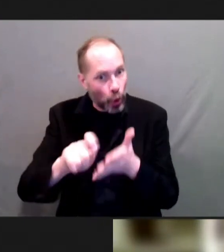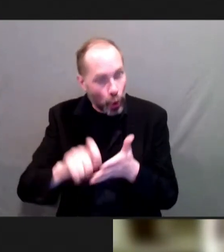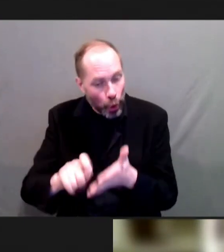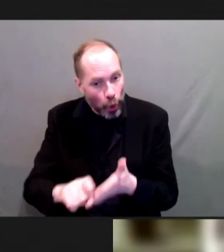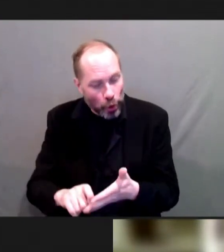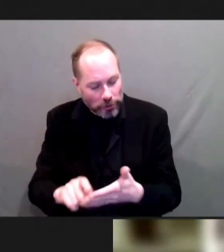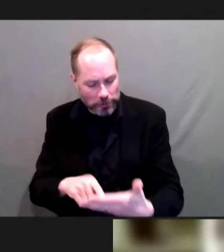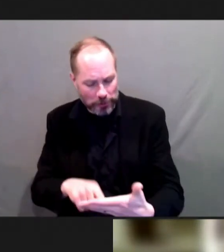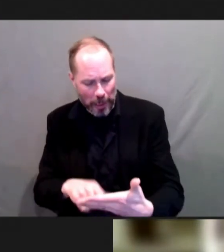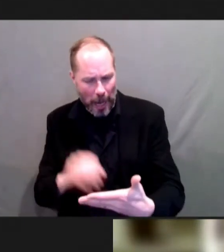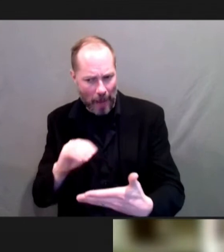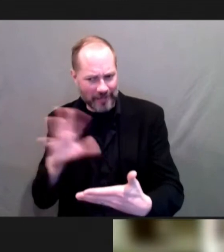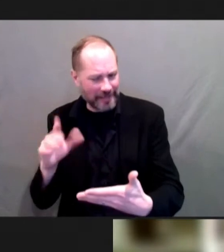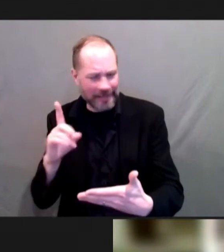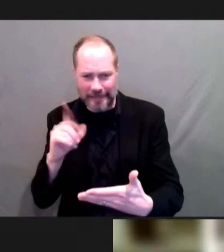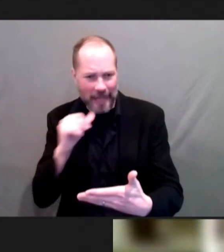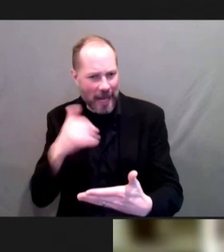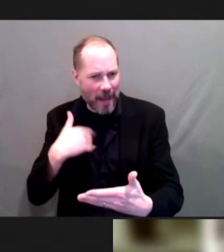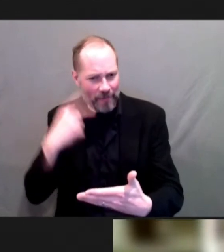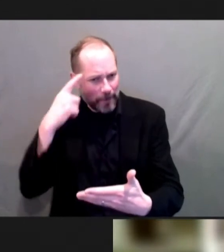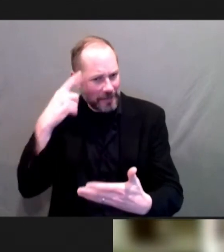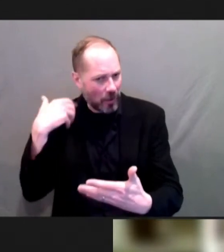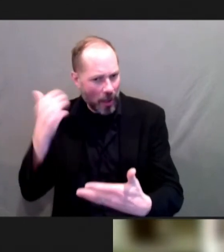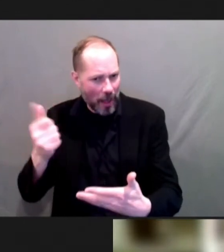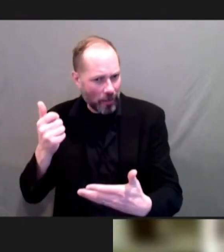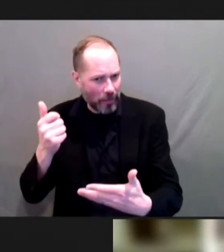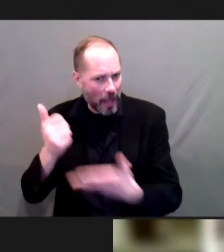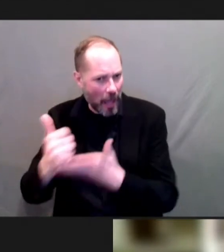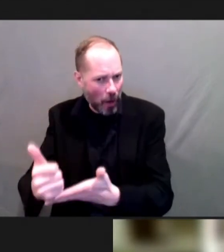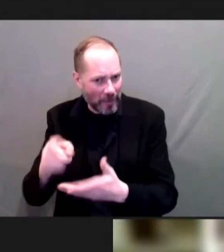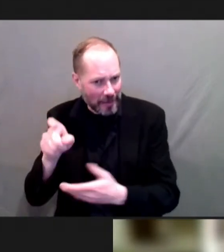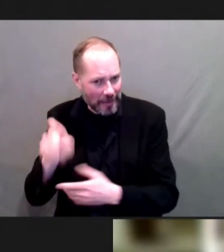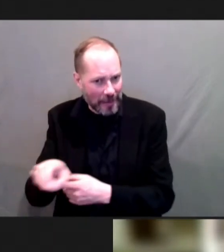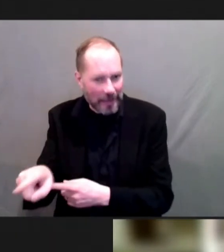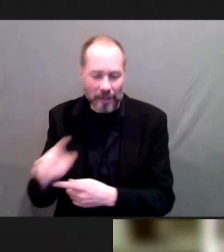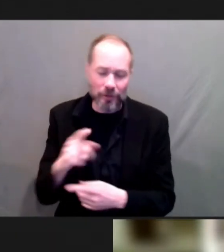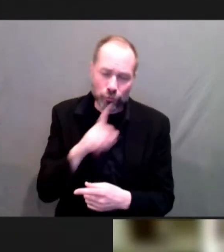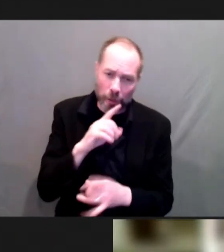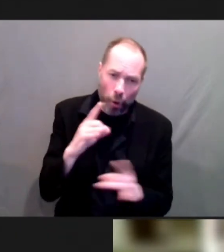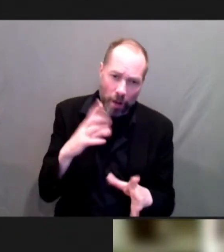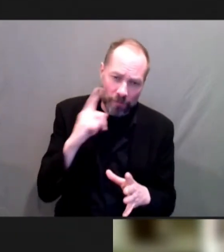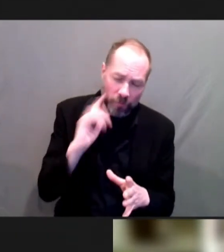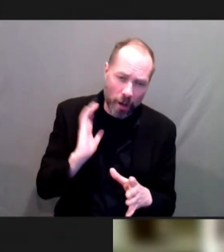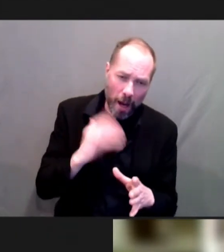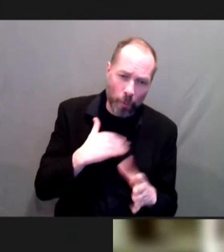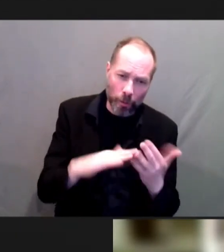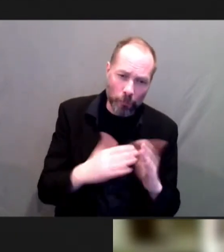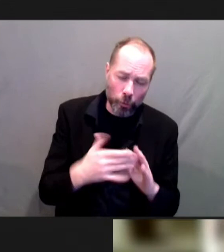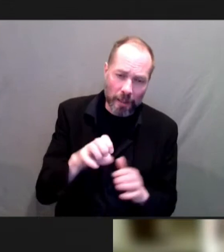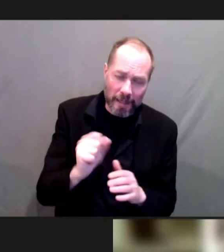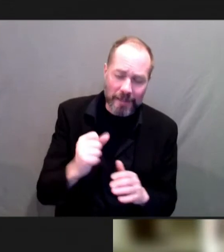the help that he needed. This is a tragedy for our community. I